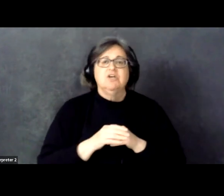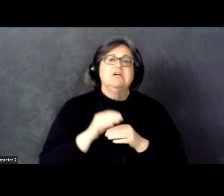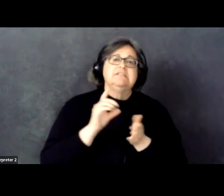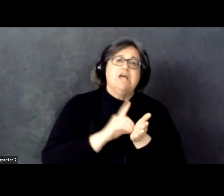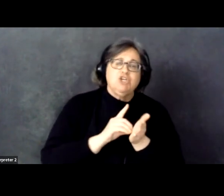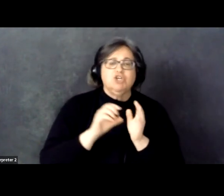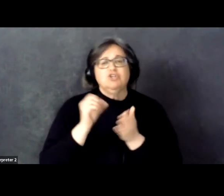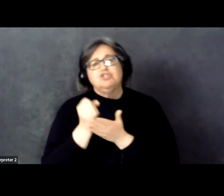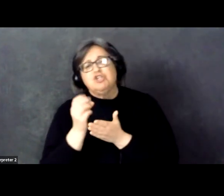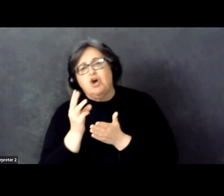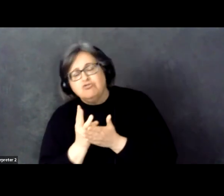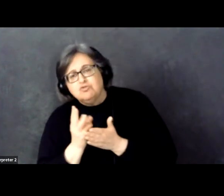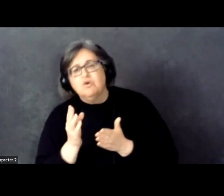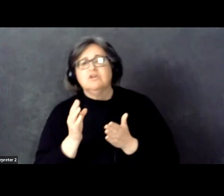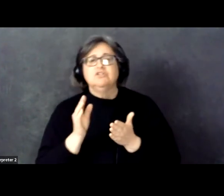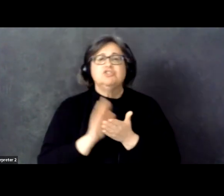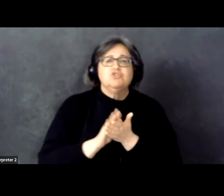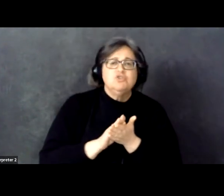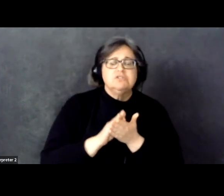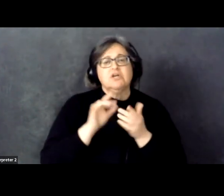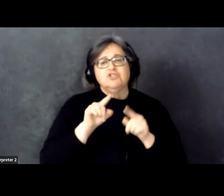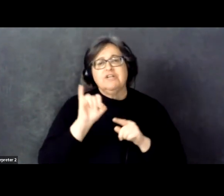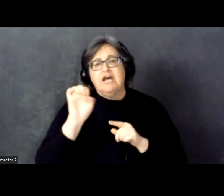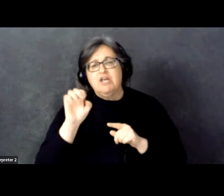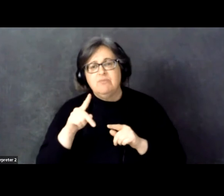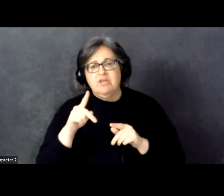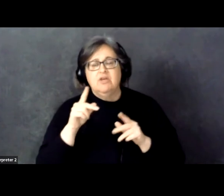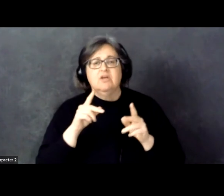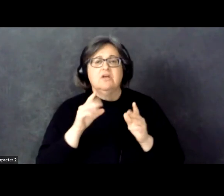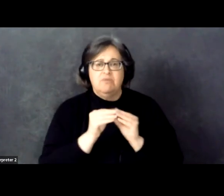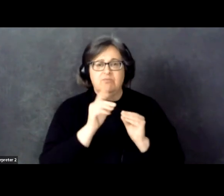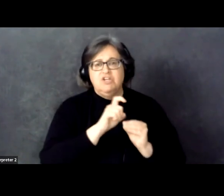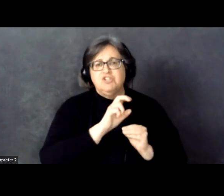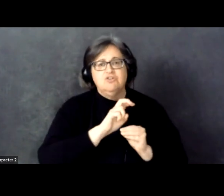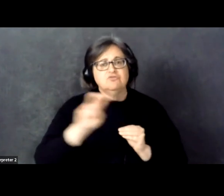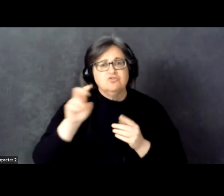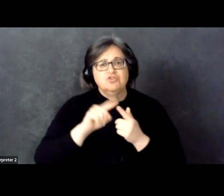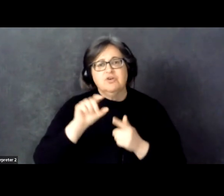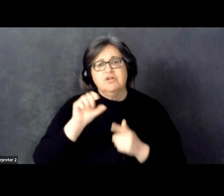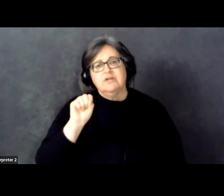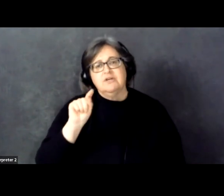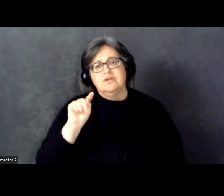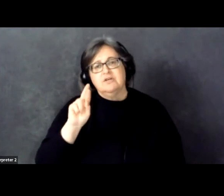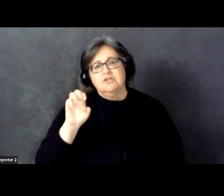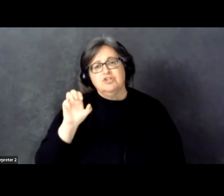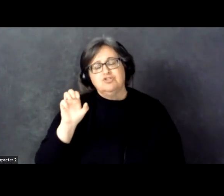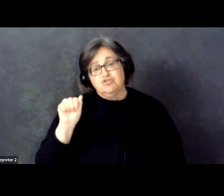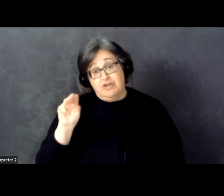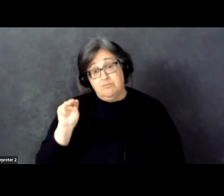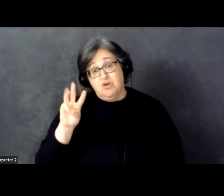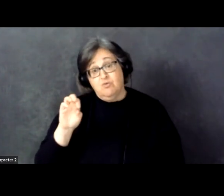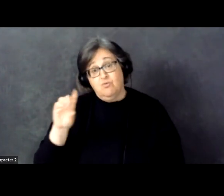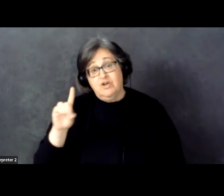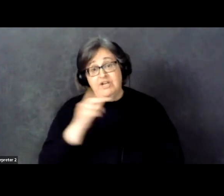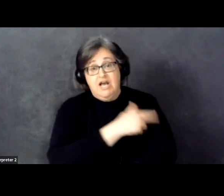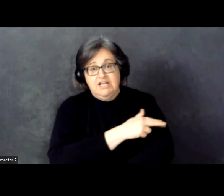workers, at schools during IEP meetings to have him transported to Streamwood Hospital when Stefan was in crisis. We were not